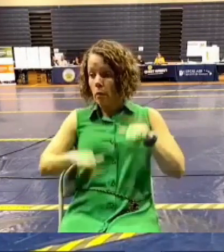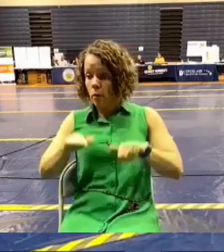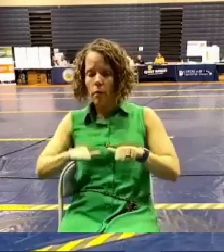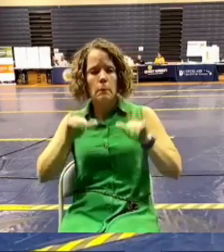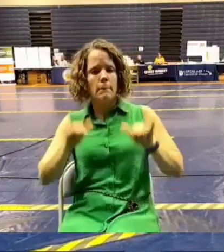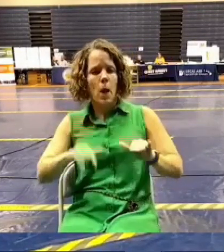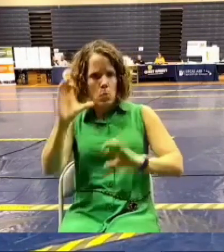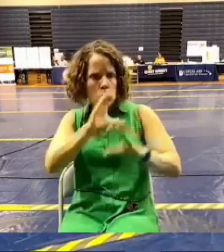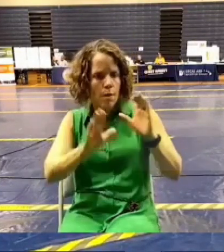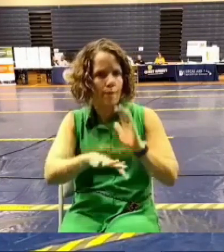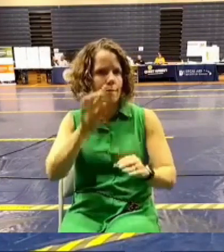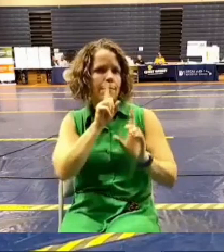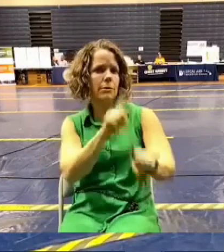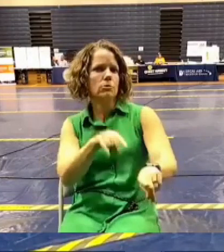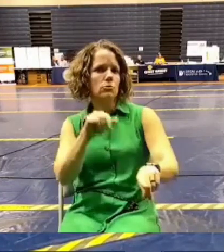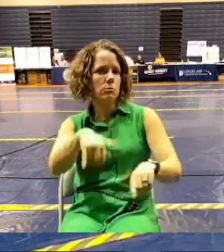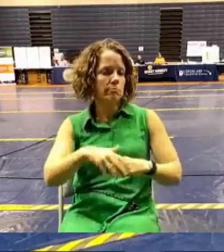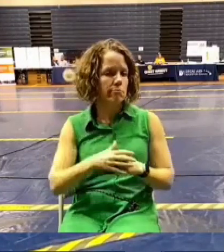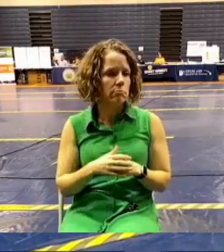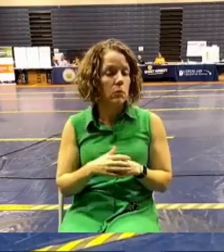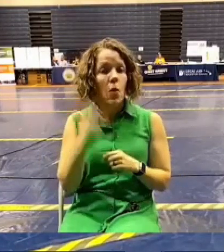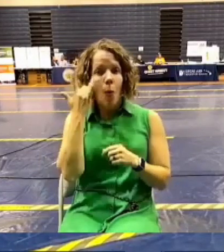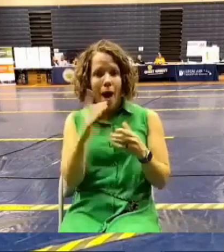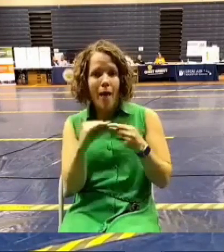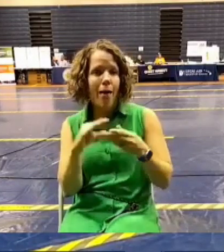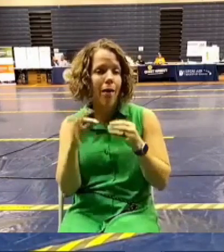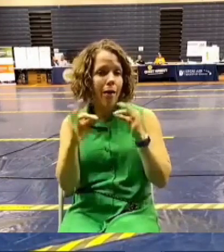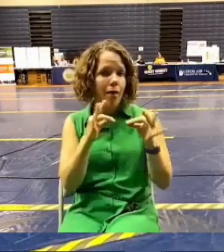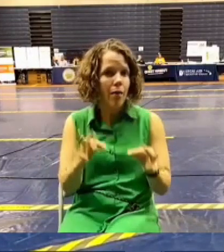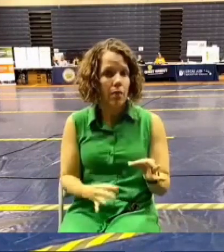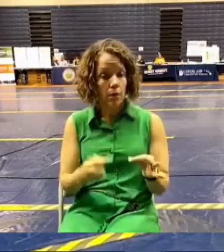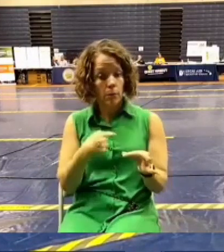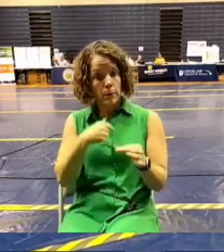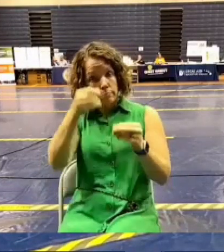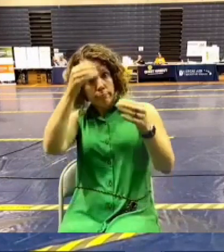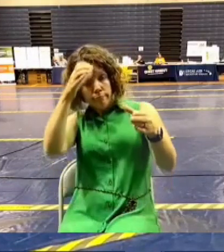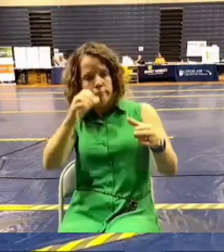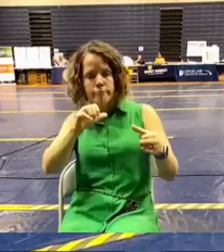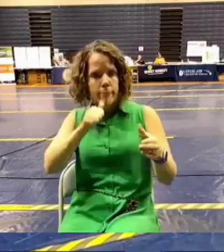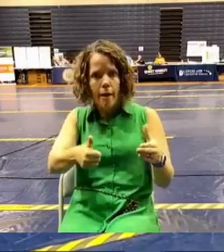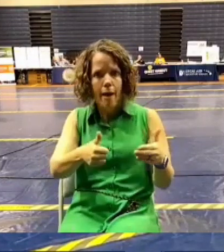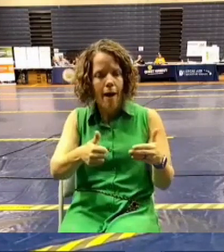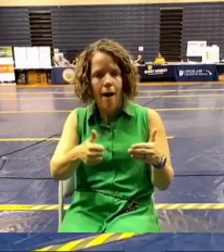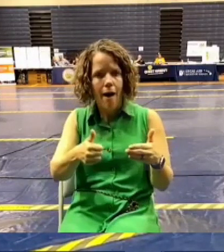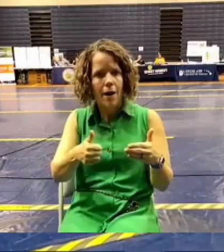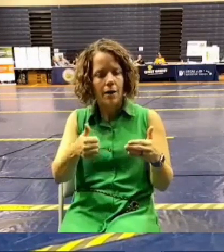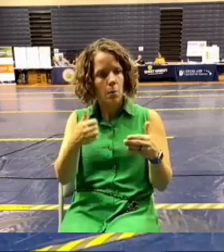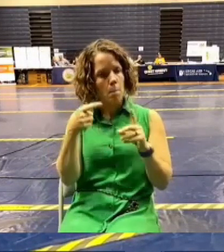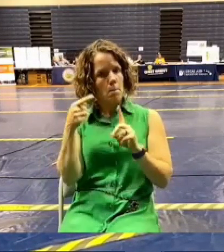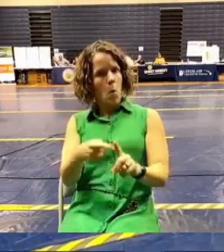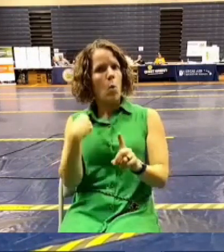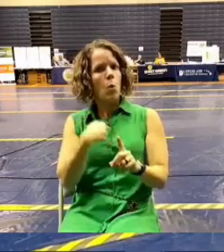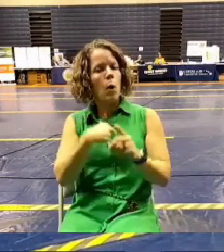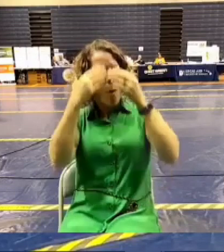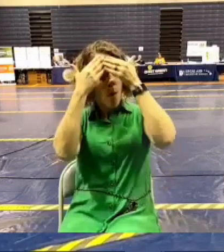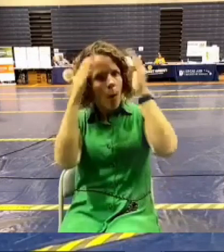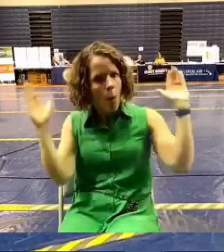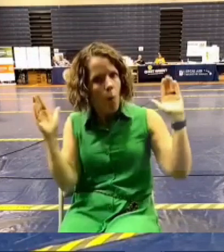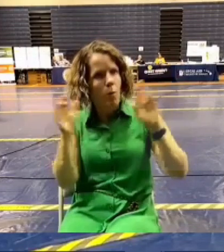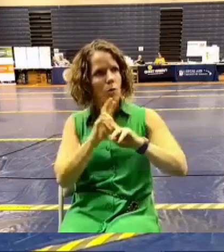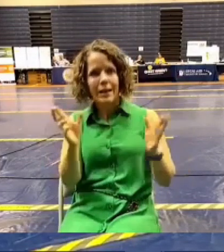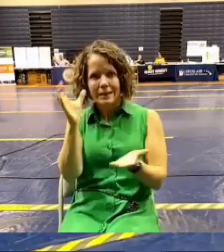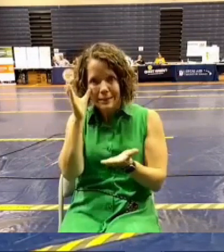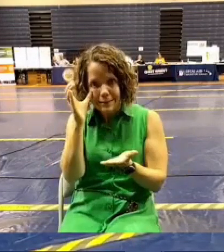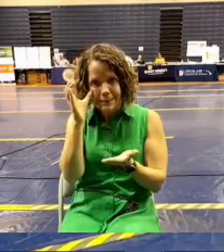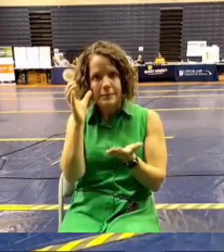going to share with you is not because I'm a subject matter expert, I'm not. But we are willing to listen, and we're willing to get